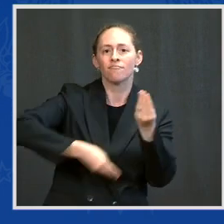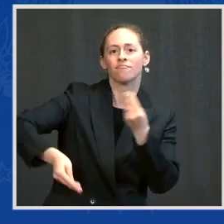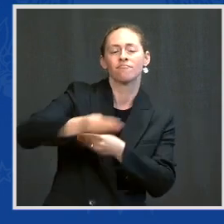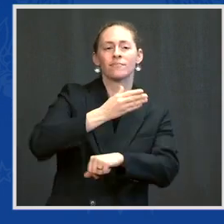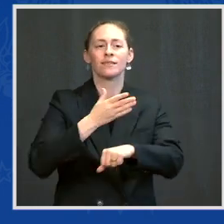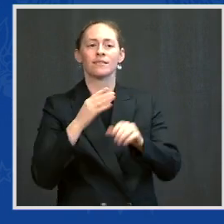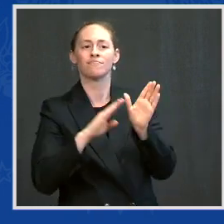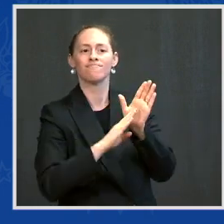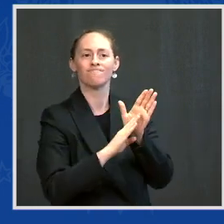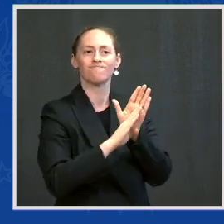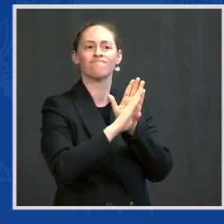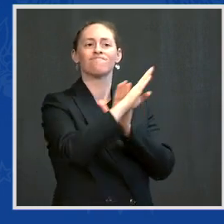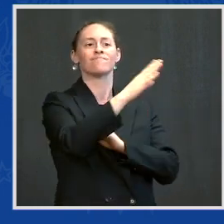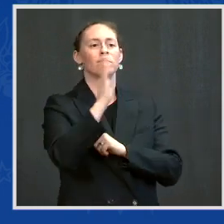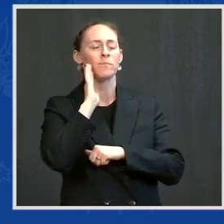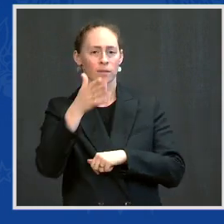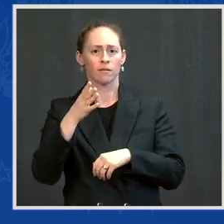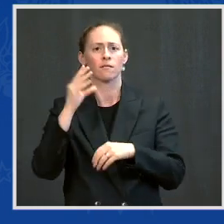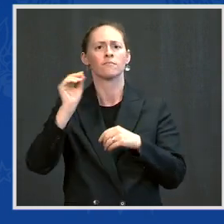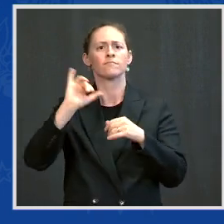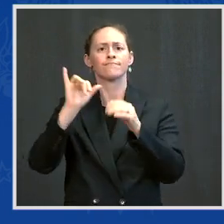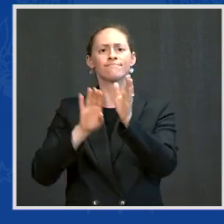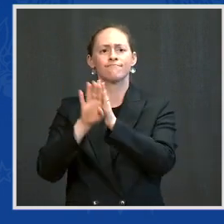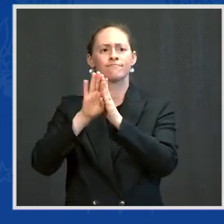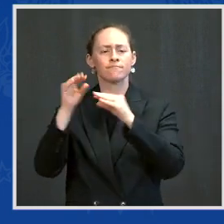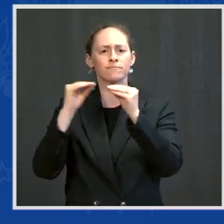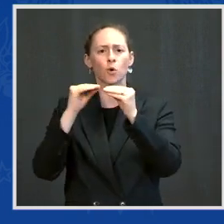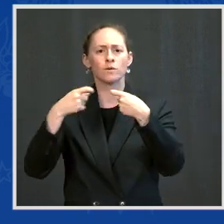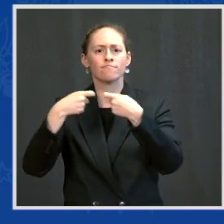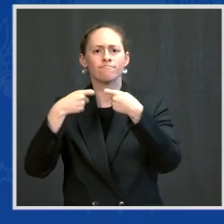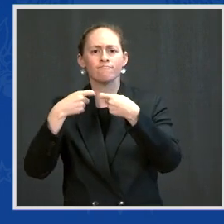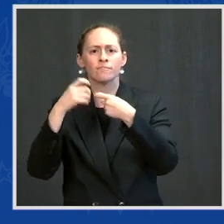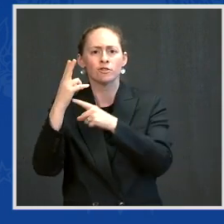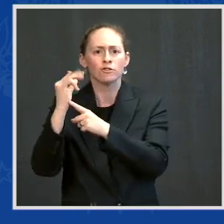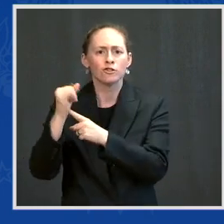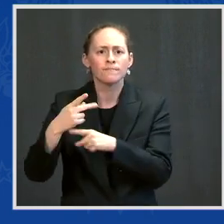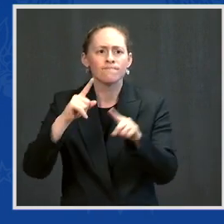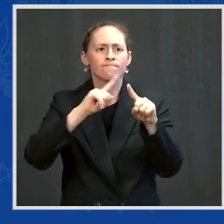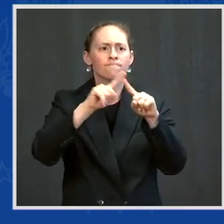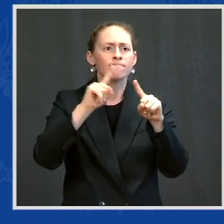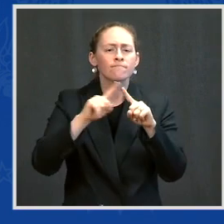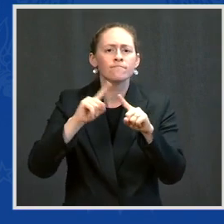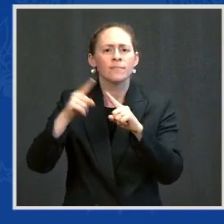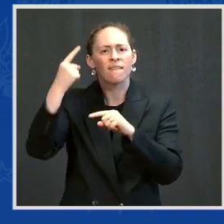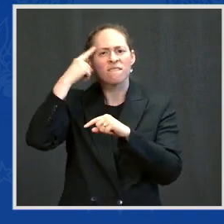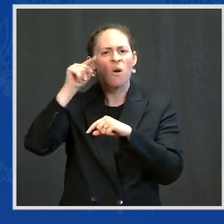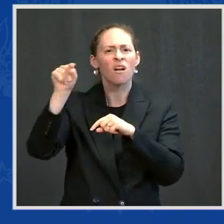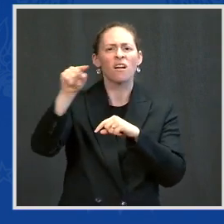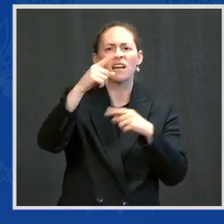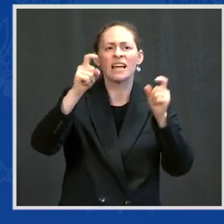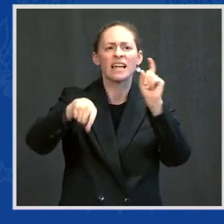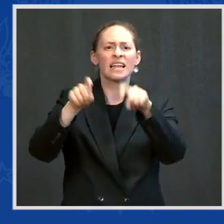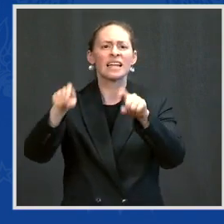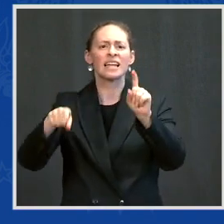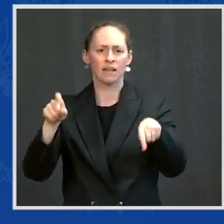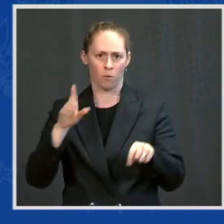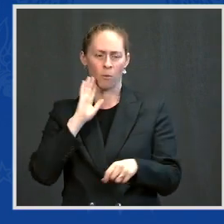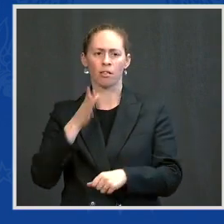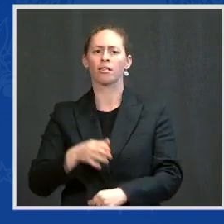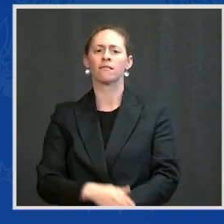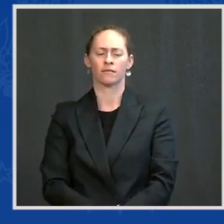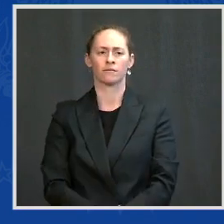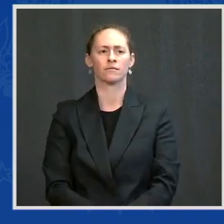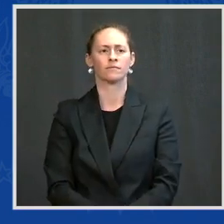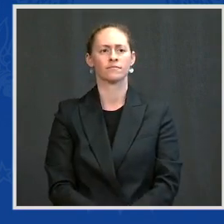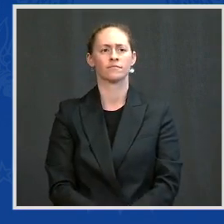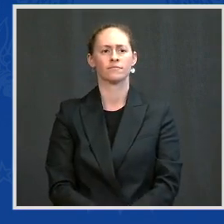electric batteries. I know, as I said, that the CEOs made the effort not only to do this, but to be here today, and again, I